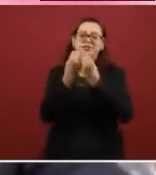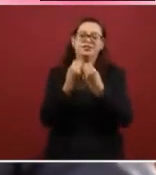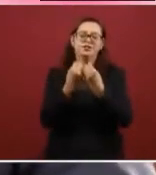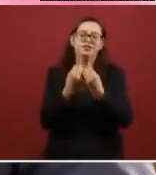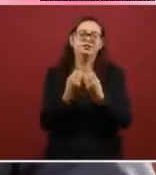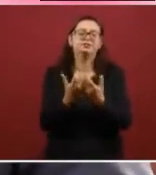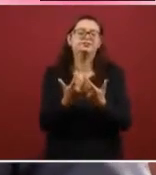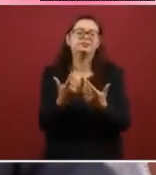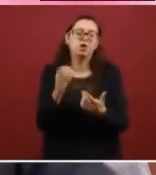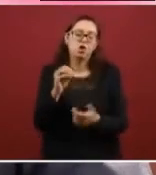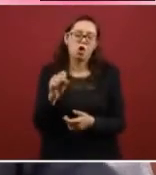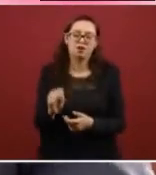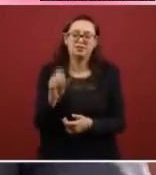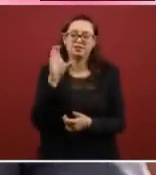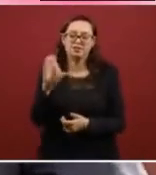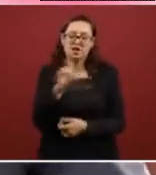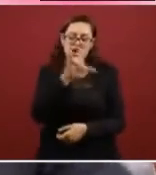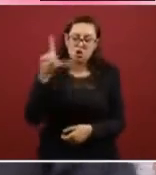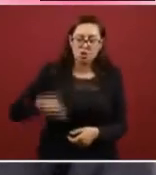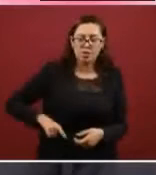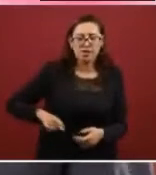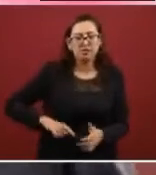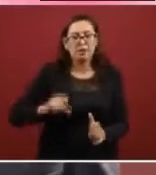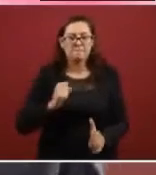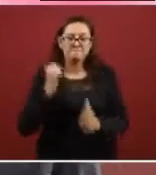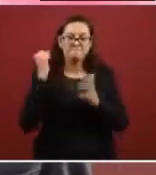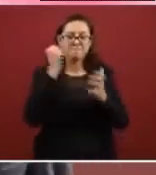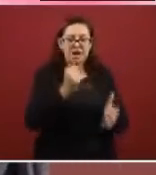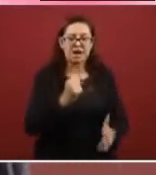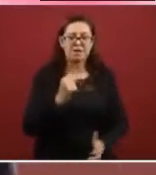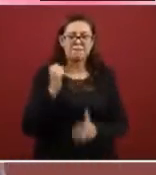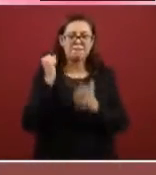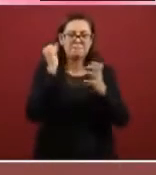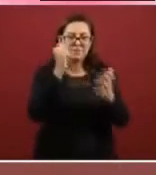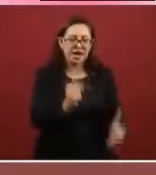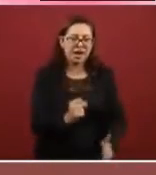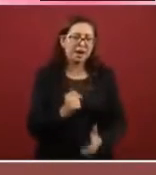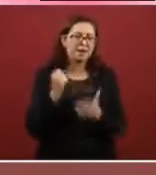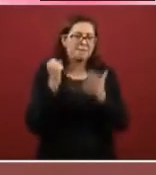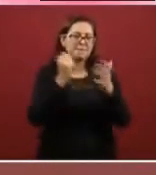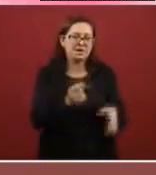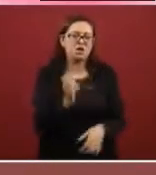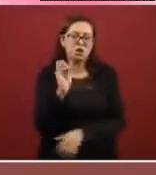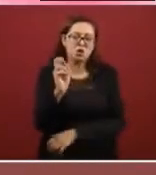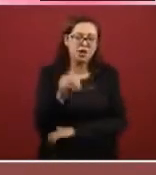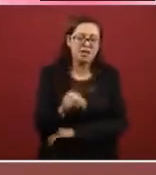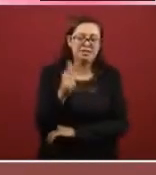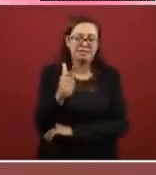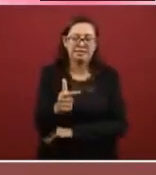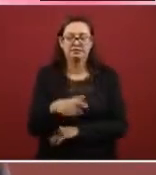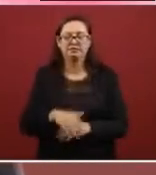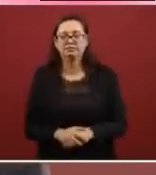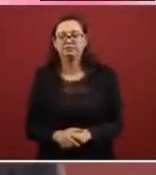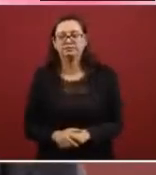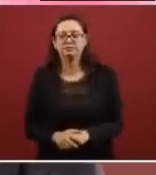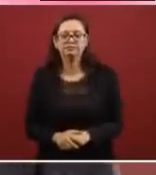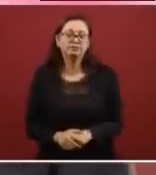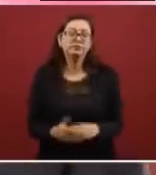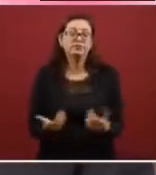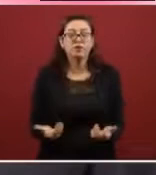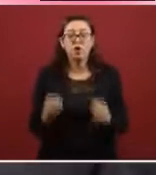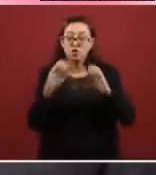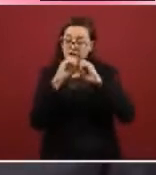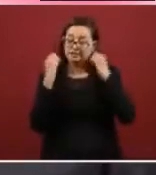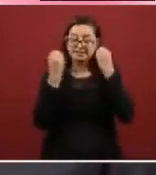del gobierno, from the government, incluso las llamadas ONG. Even ONG, organizaciones no